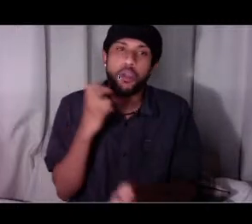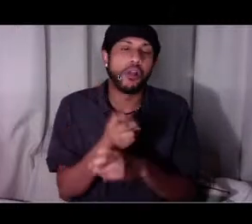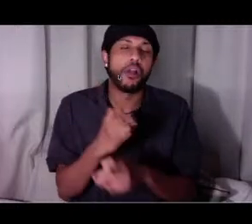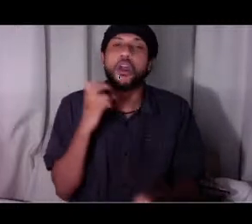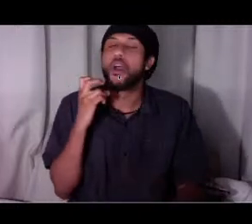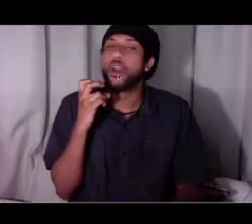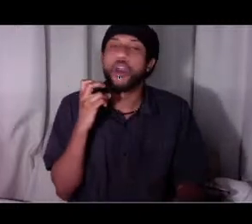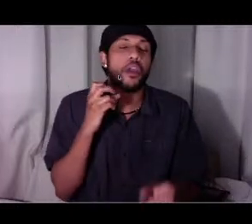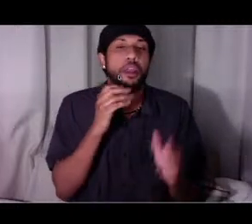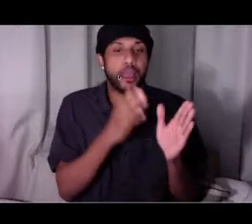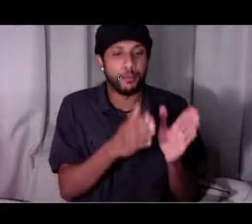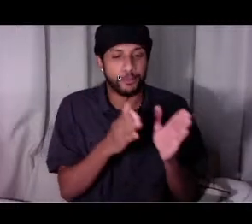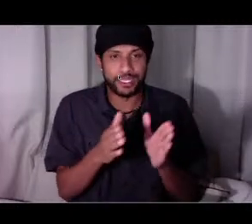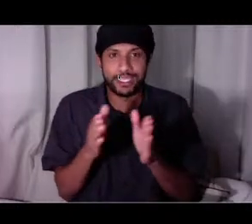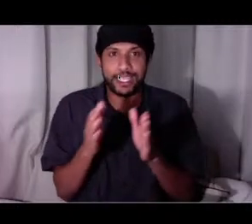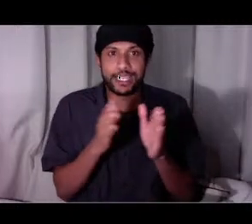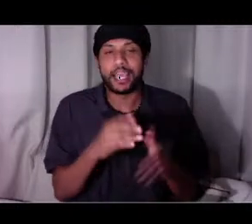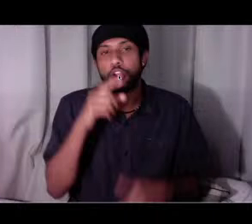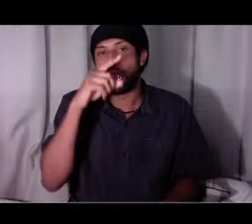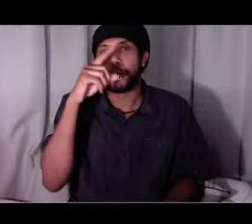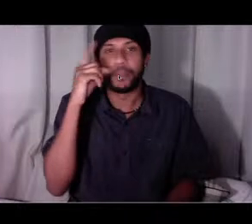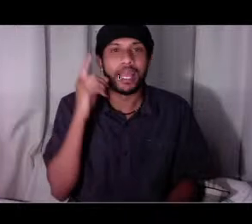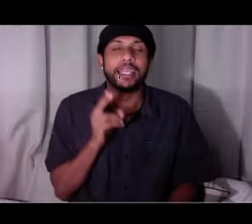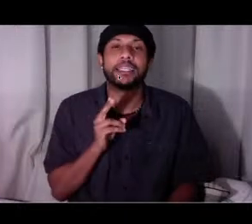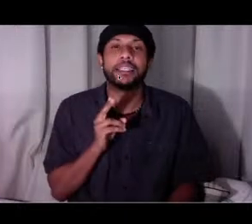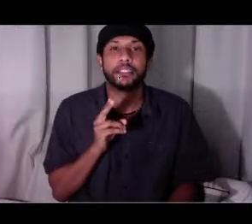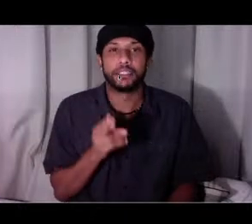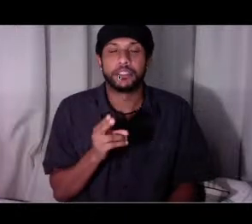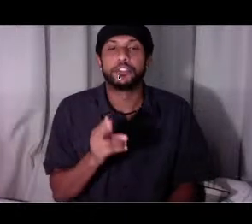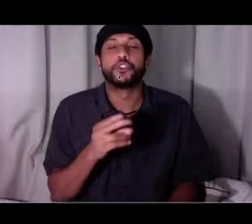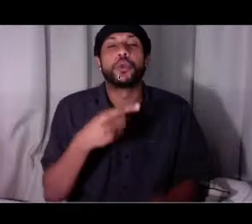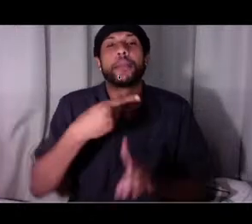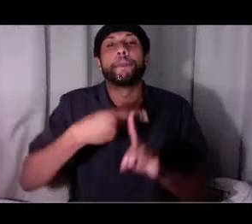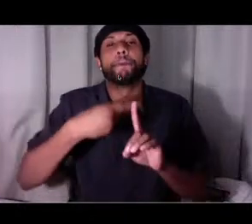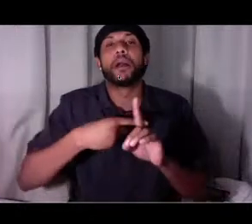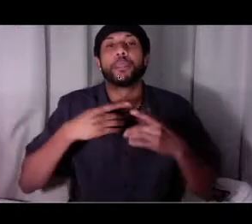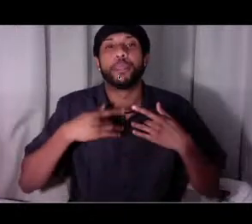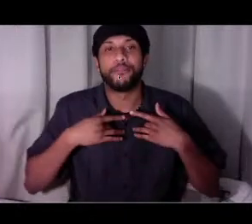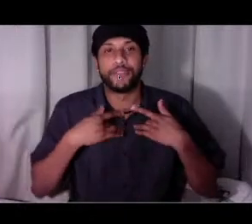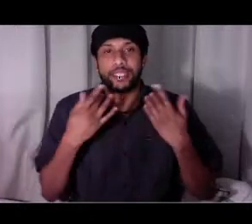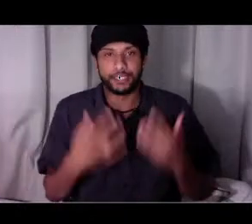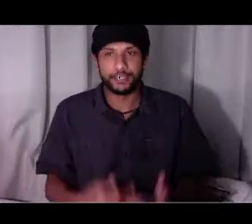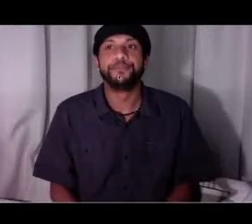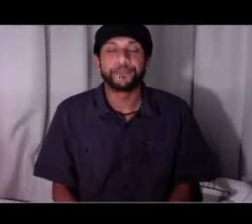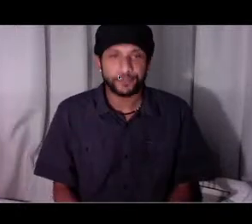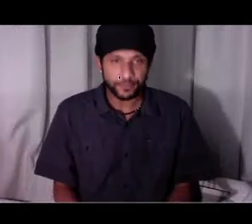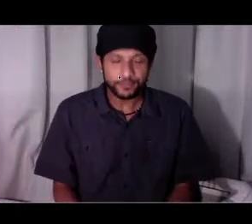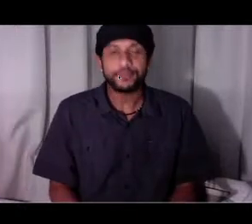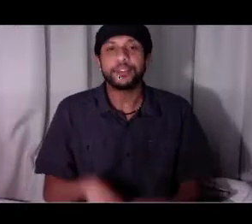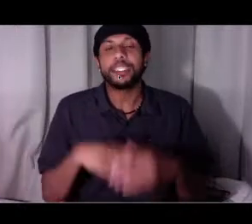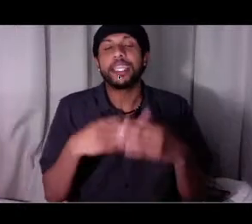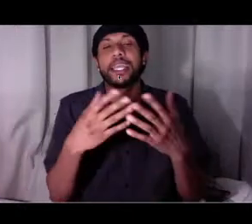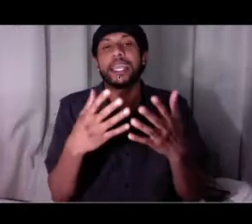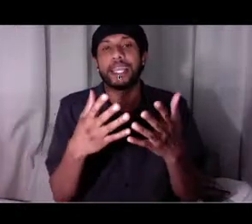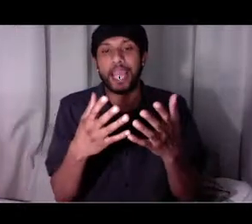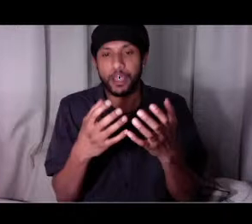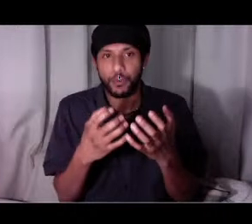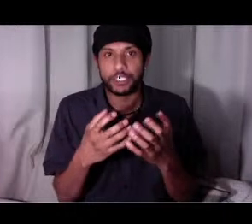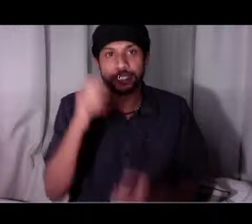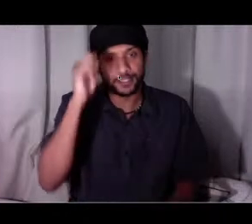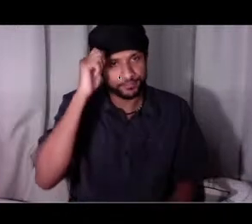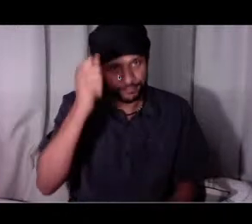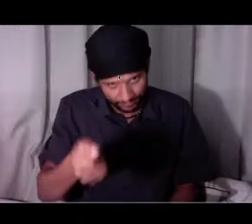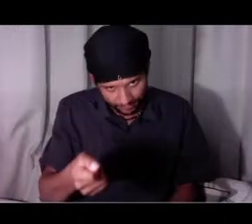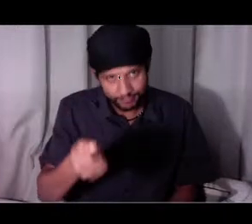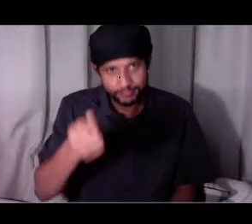uh put together our our black history uh month events and and I just want to take my hat off to